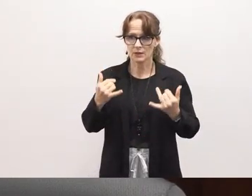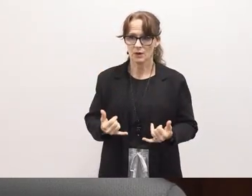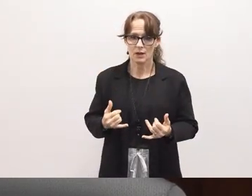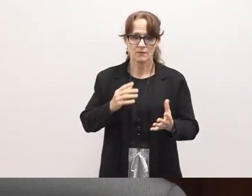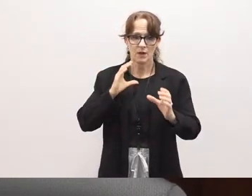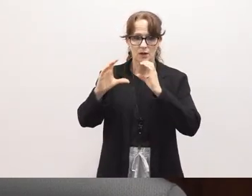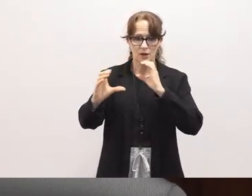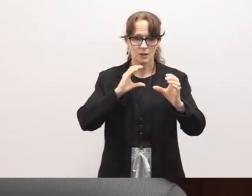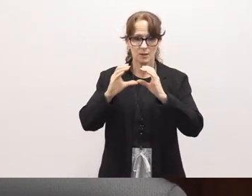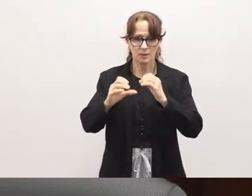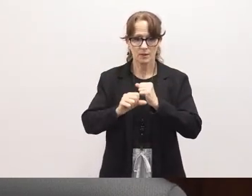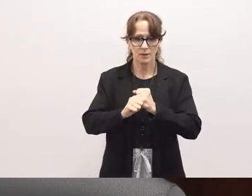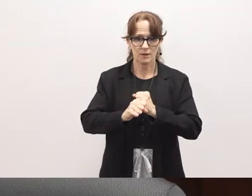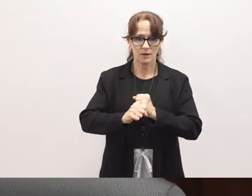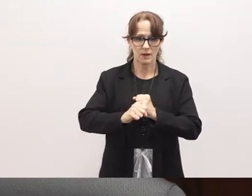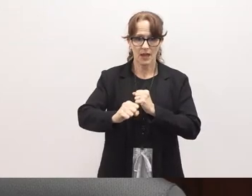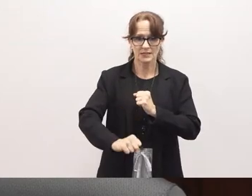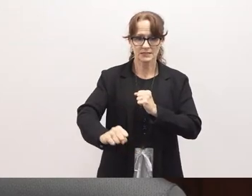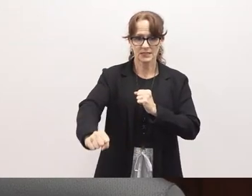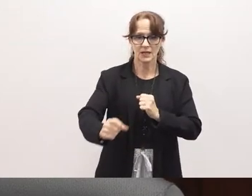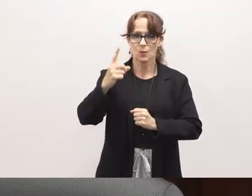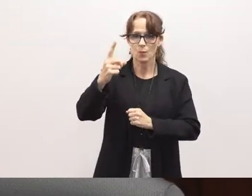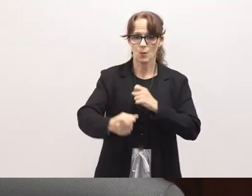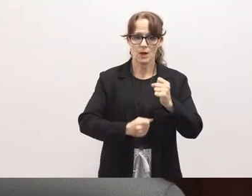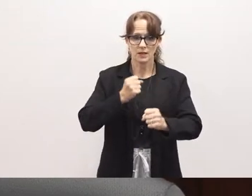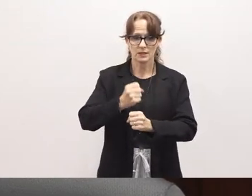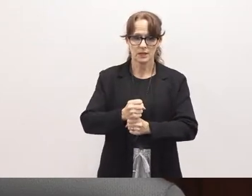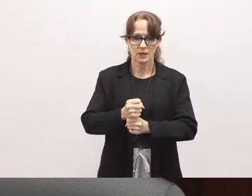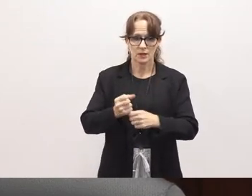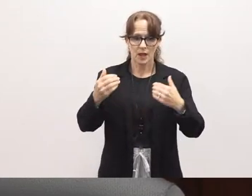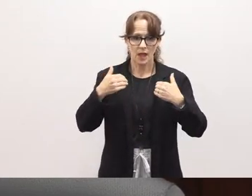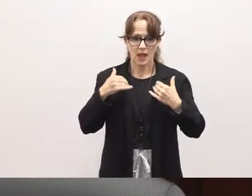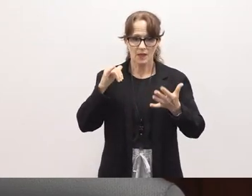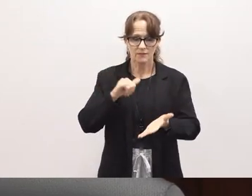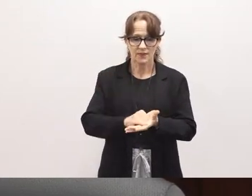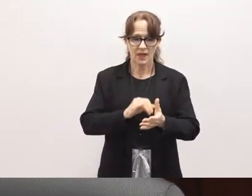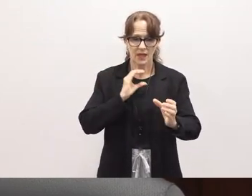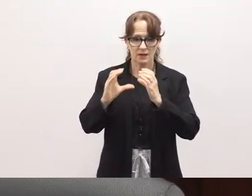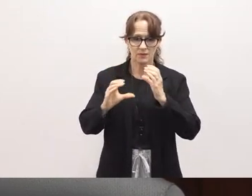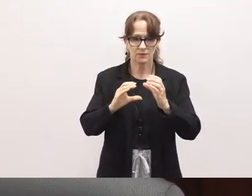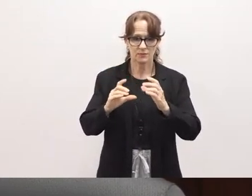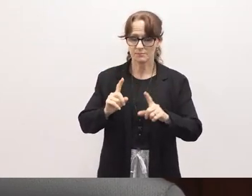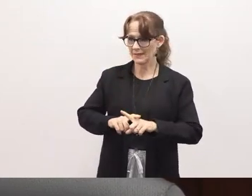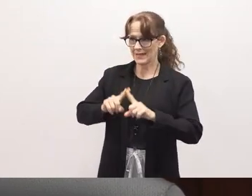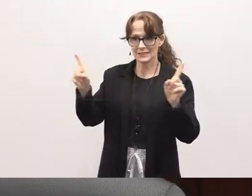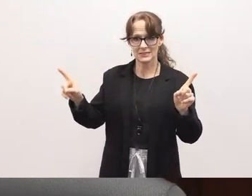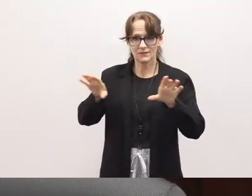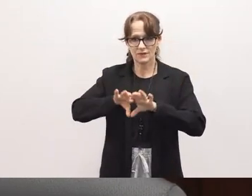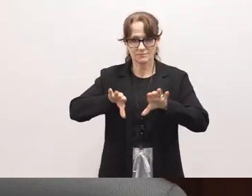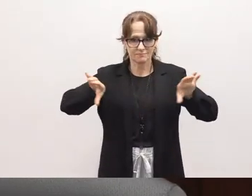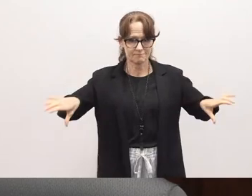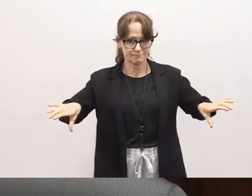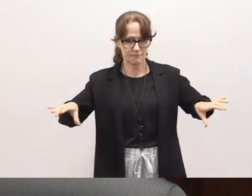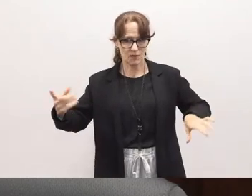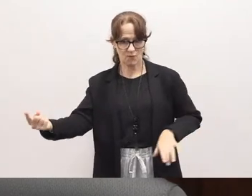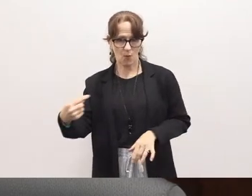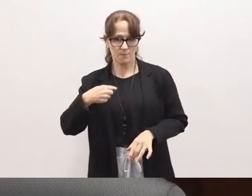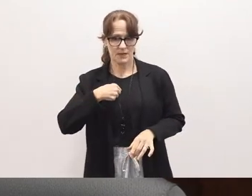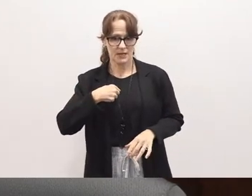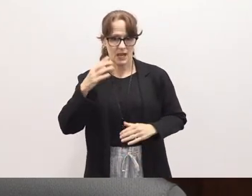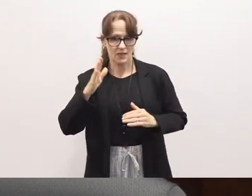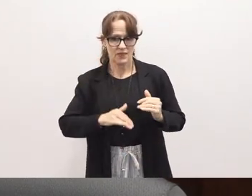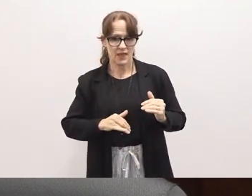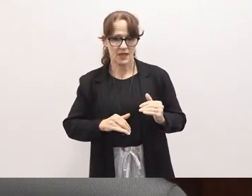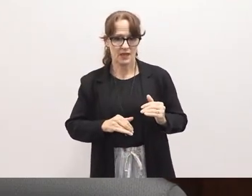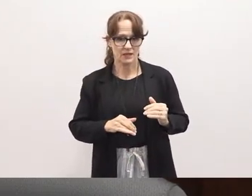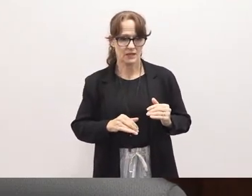have a conversation about extending her contract a year, I thought we could have that right now. But that's a different conversation for me. Then it would